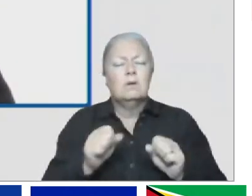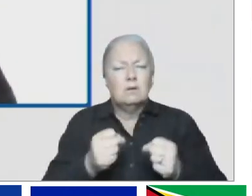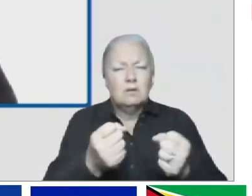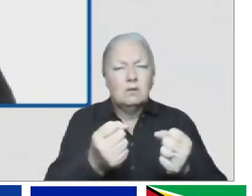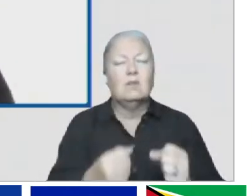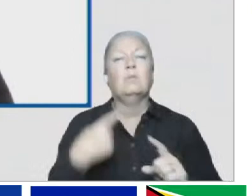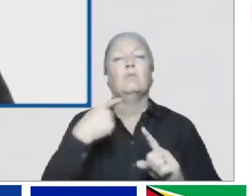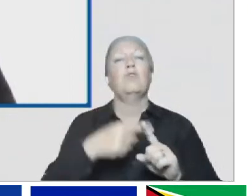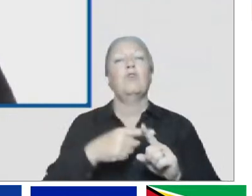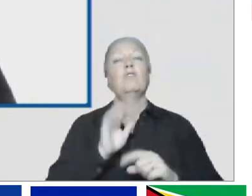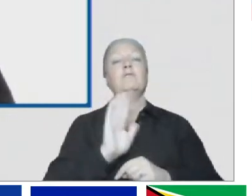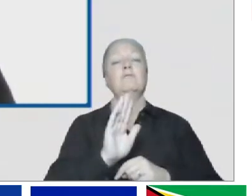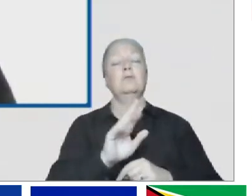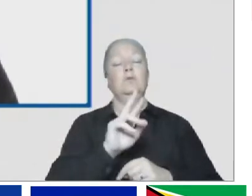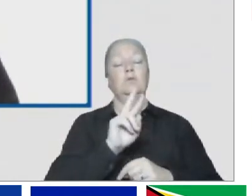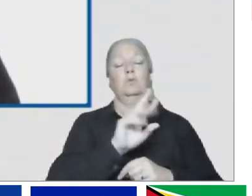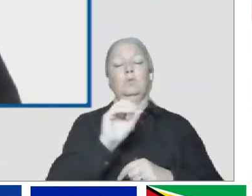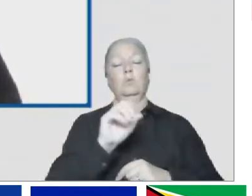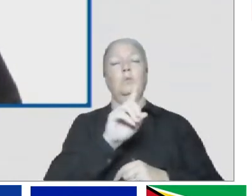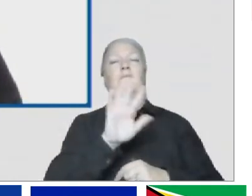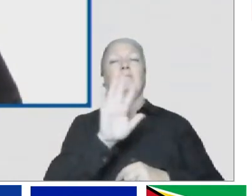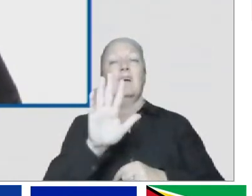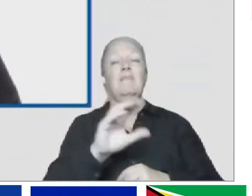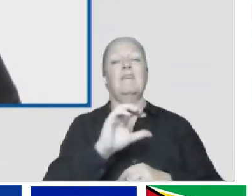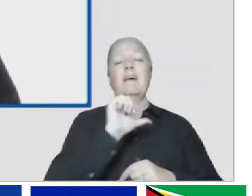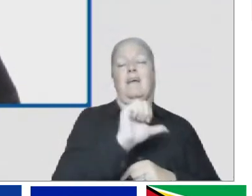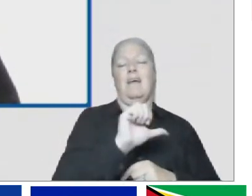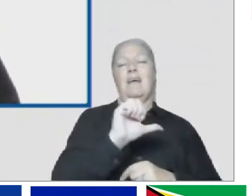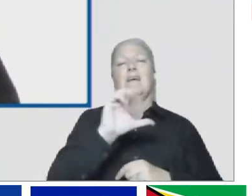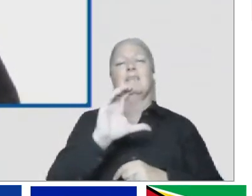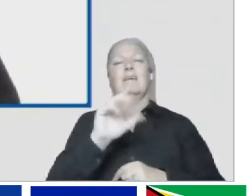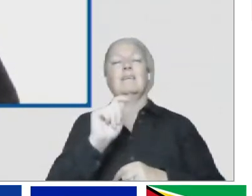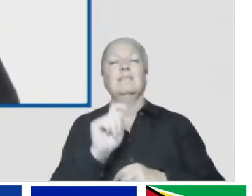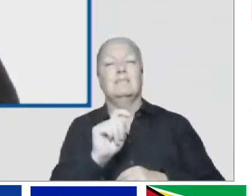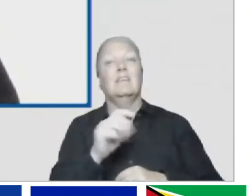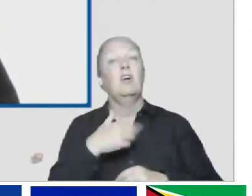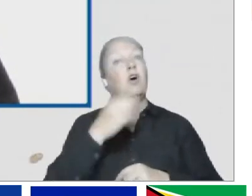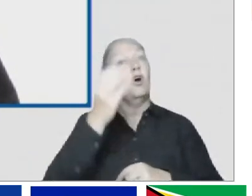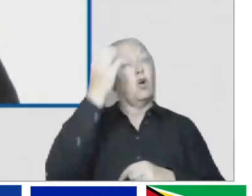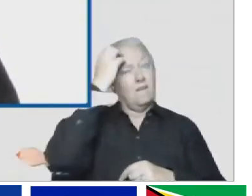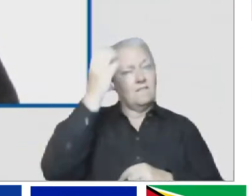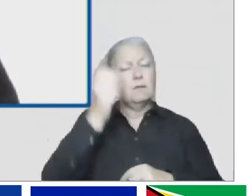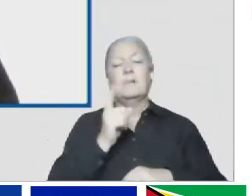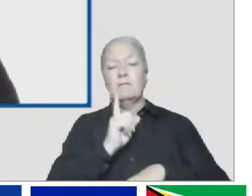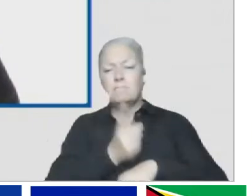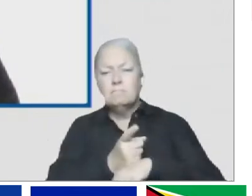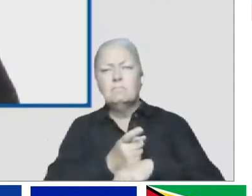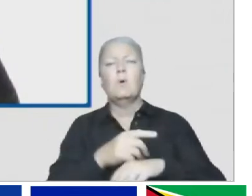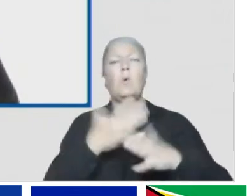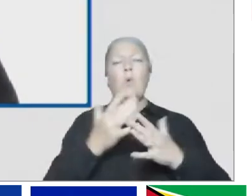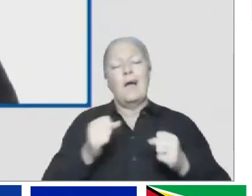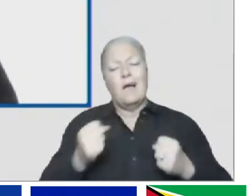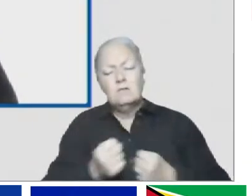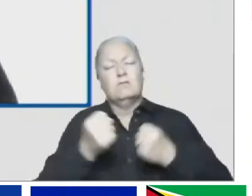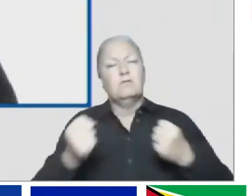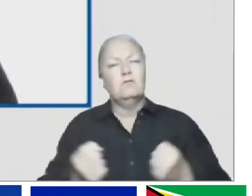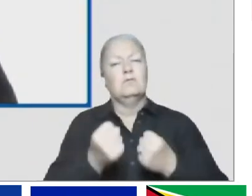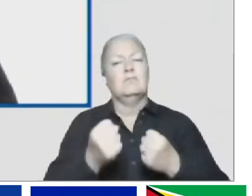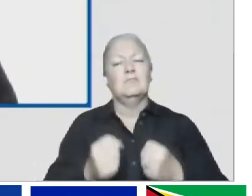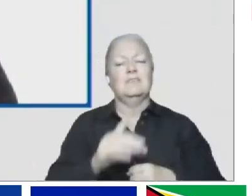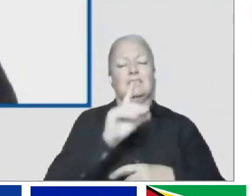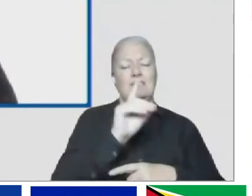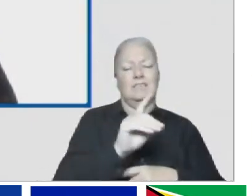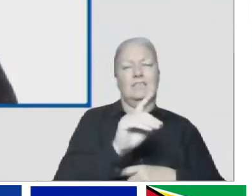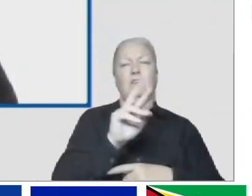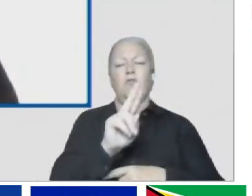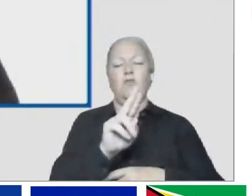the basis of many of the government's interventions and actions during the pandemic. We call it the DRMA. It provided the framework for